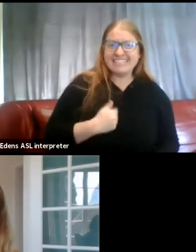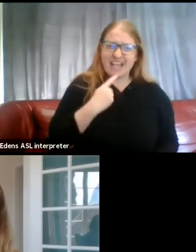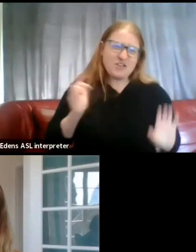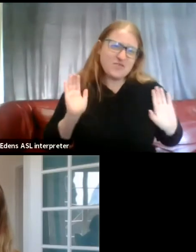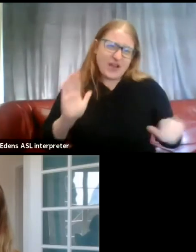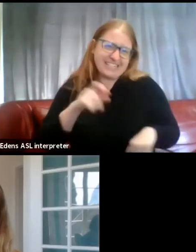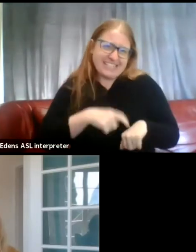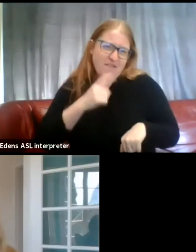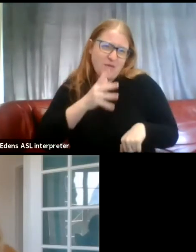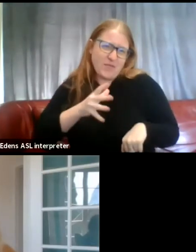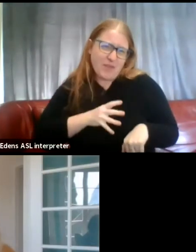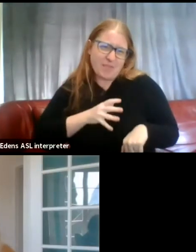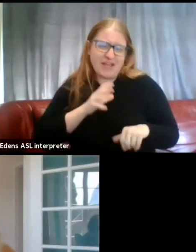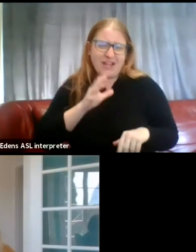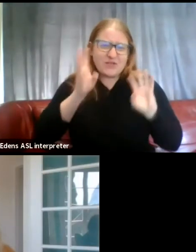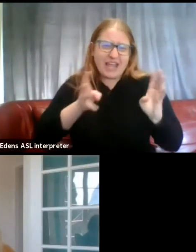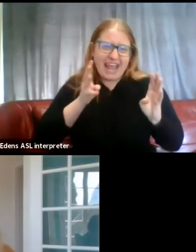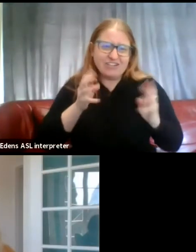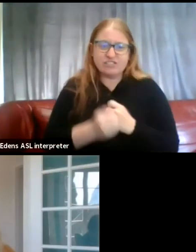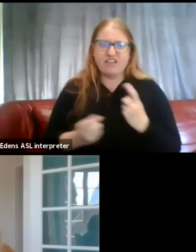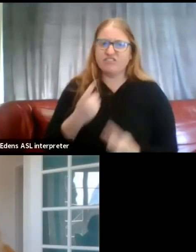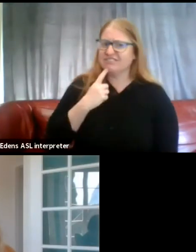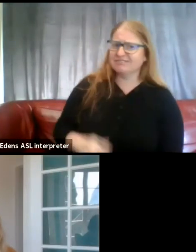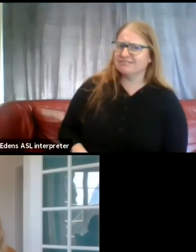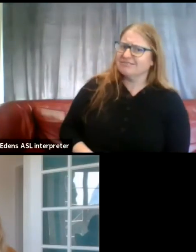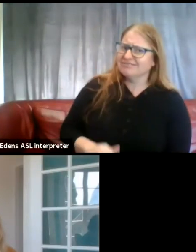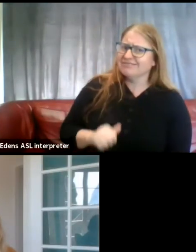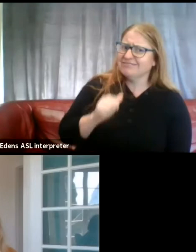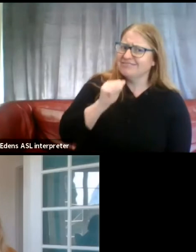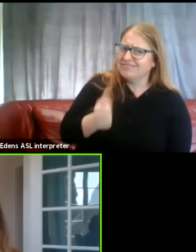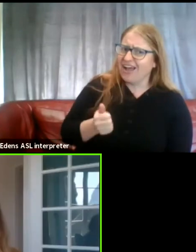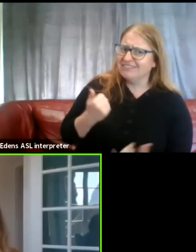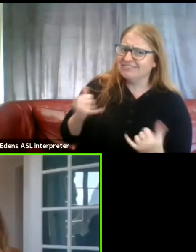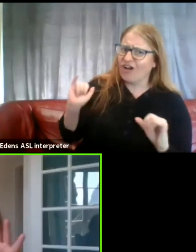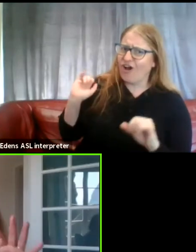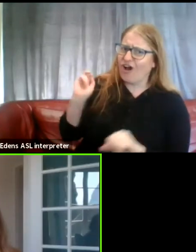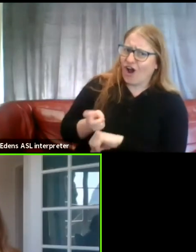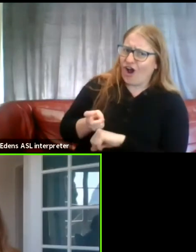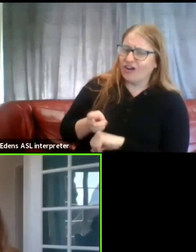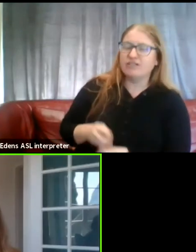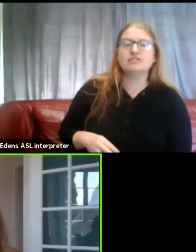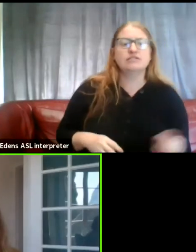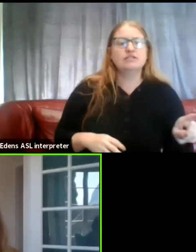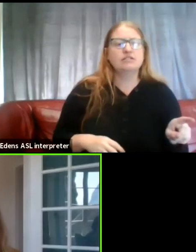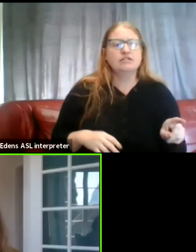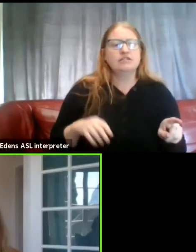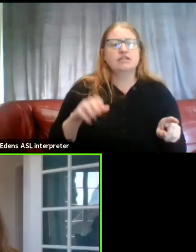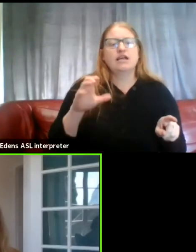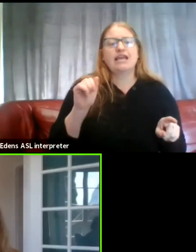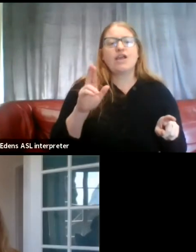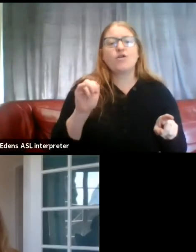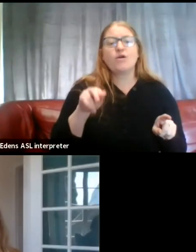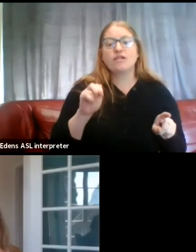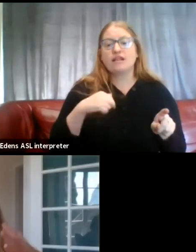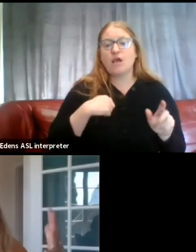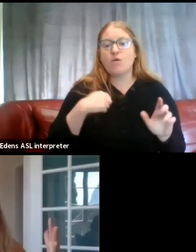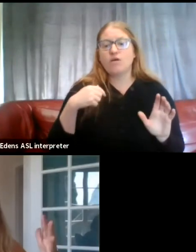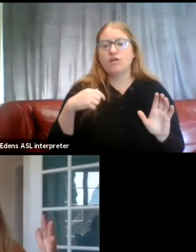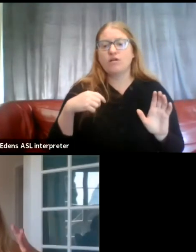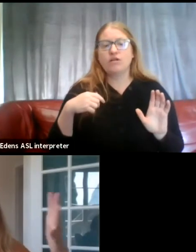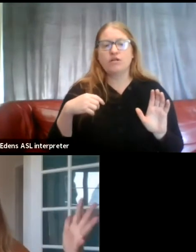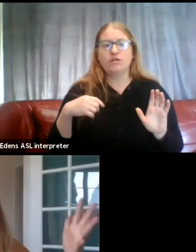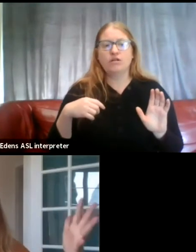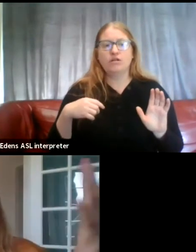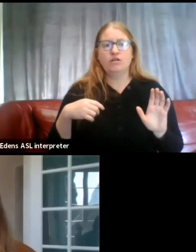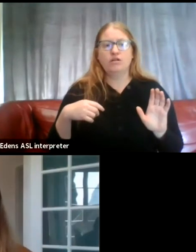everybody's like, it's not that great. It's actually very hard to get stuff greenlighted. I want to acknowledge that too, that even though it's a heyday